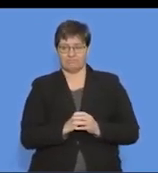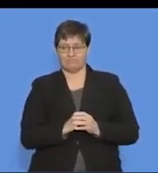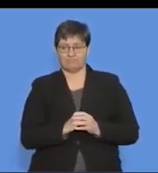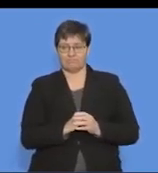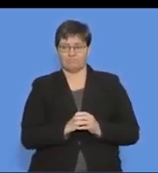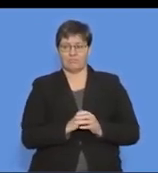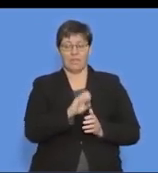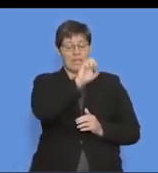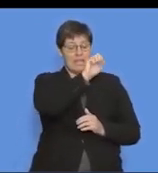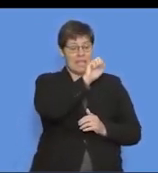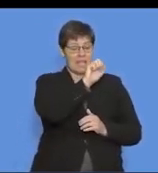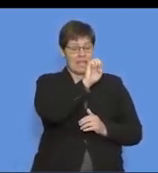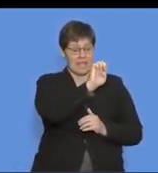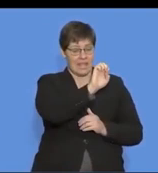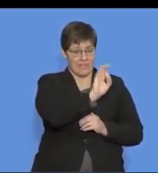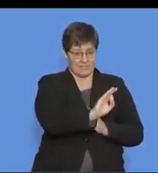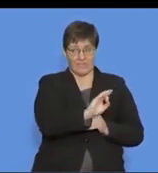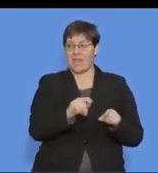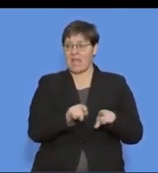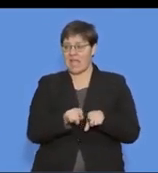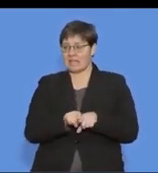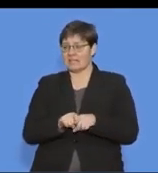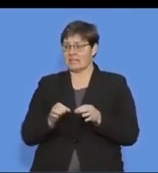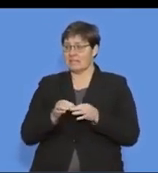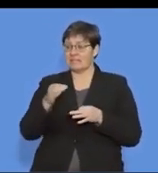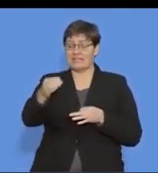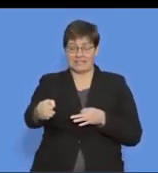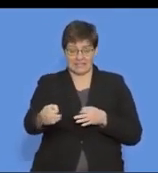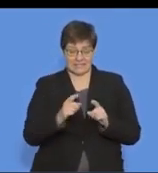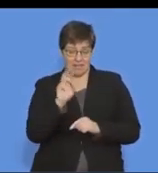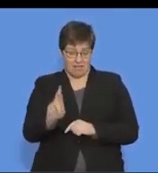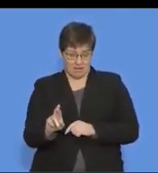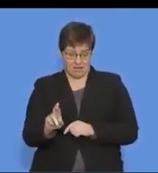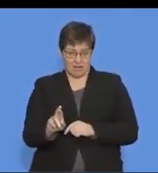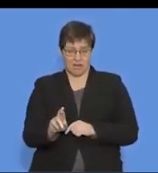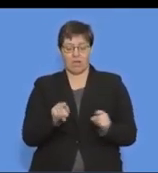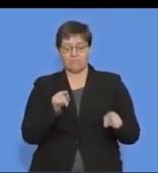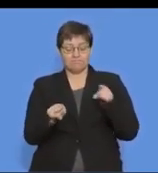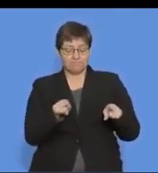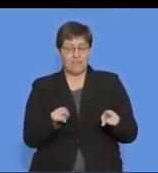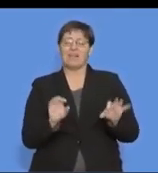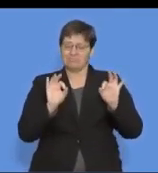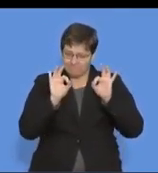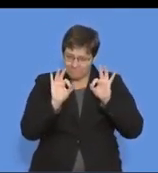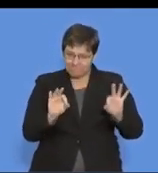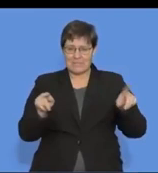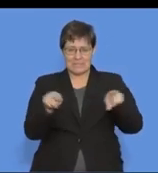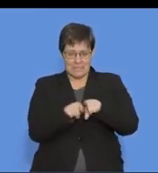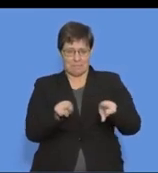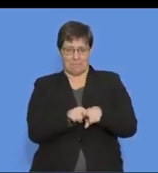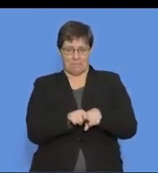between electrostatic force and distance, right, between two identical